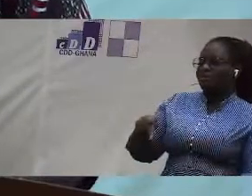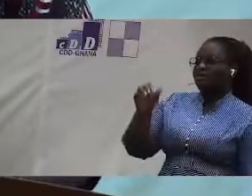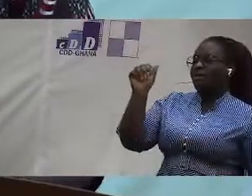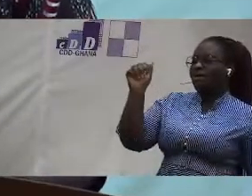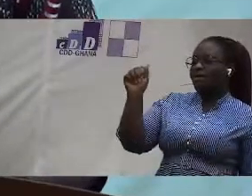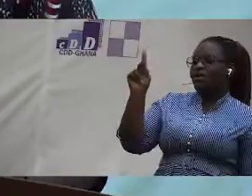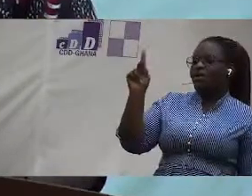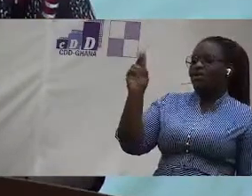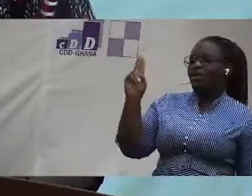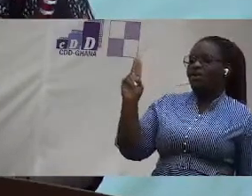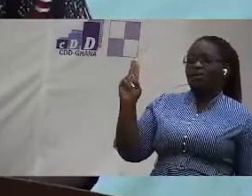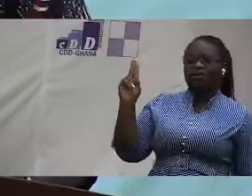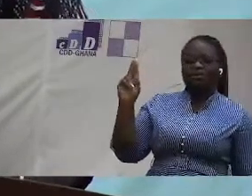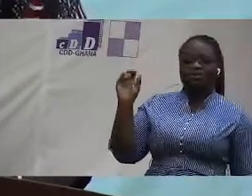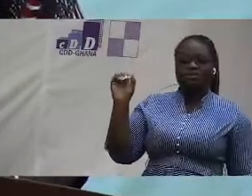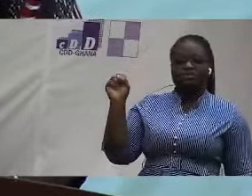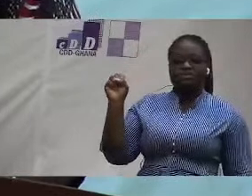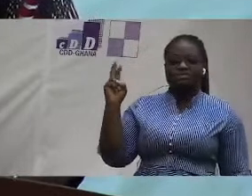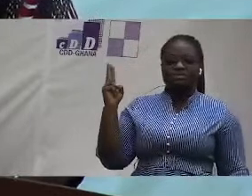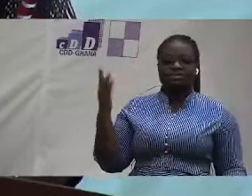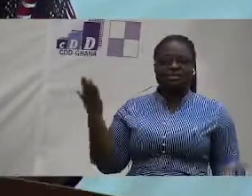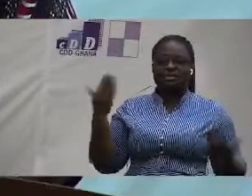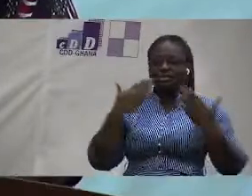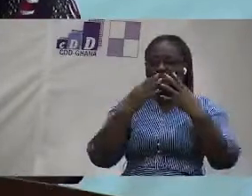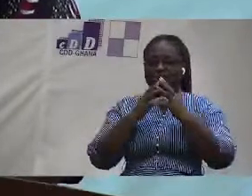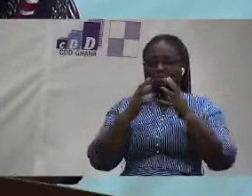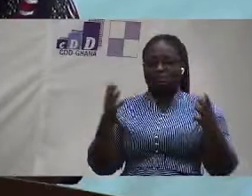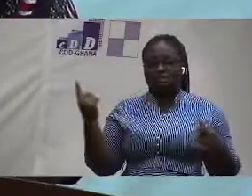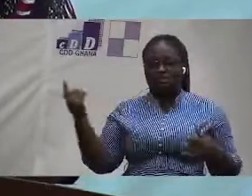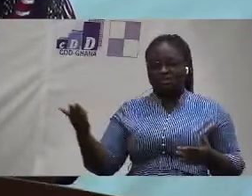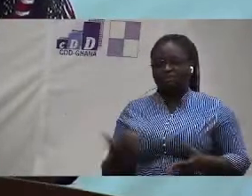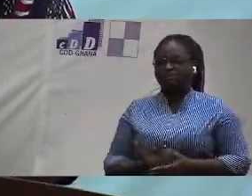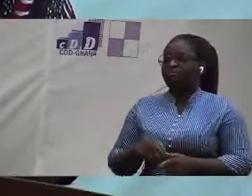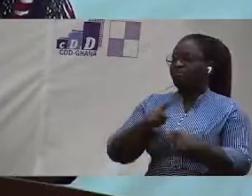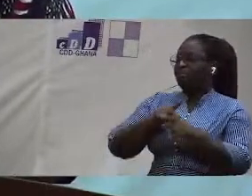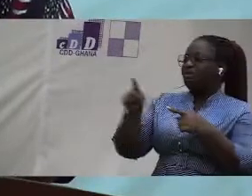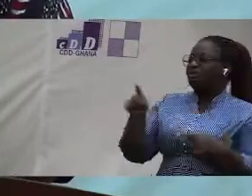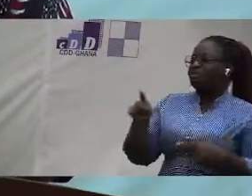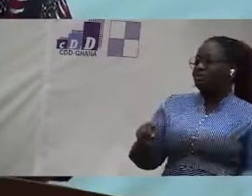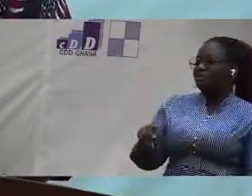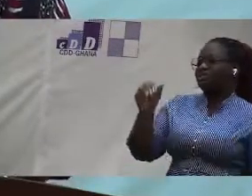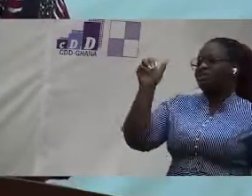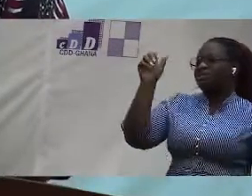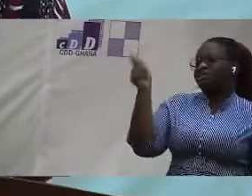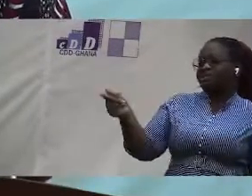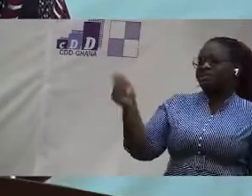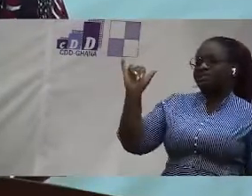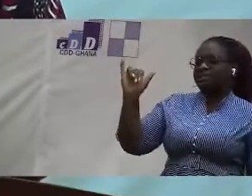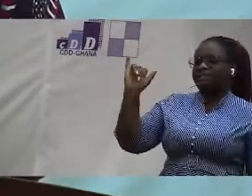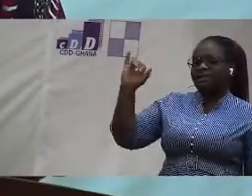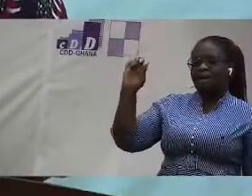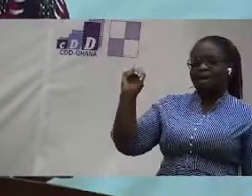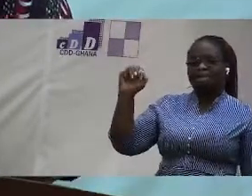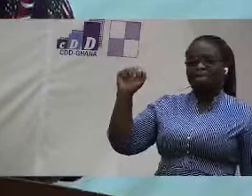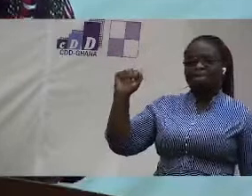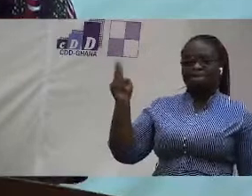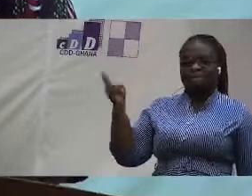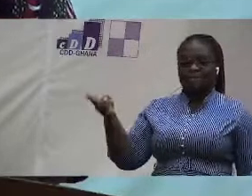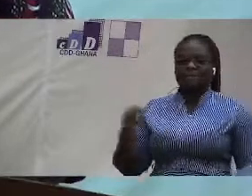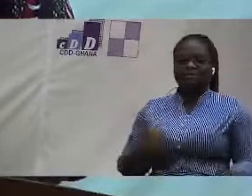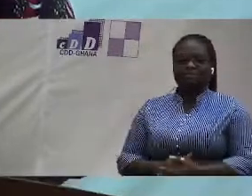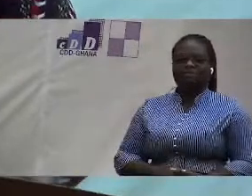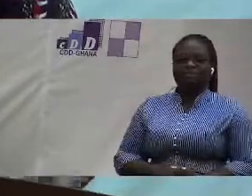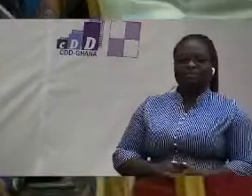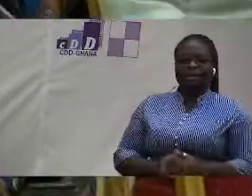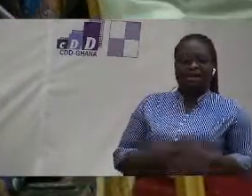of Communication Studies, thank you so much for being a part of this evening's program. Also, Professor Jima Bwedi, Board Chair, Afrobarometer and co-founder of